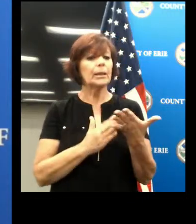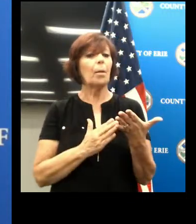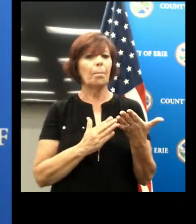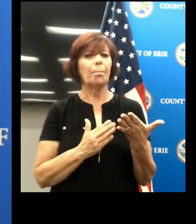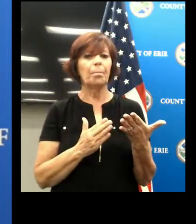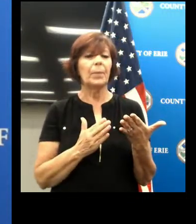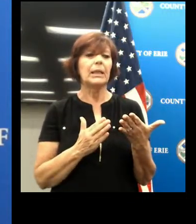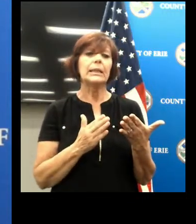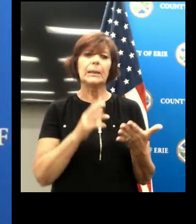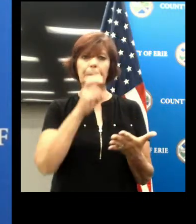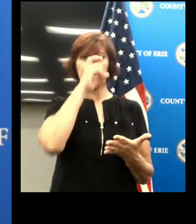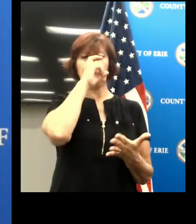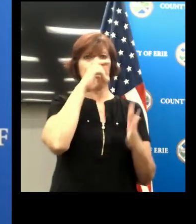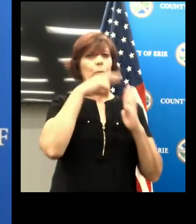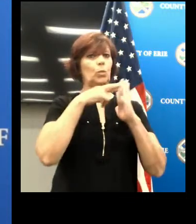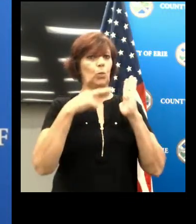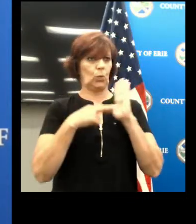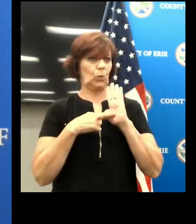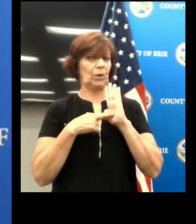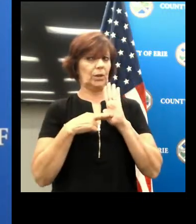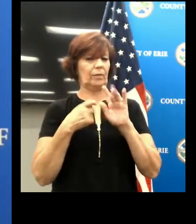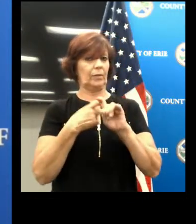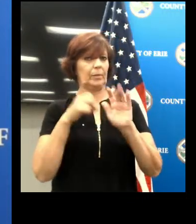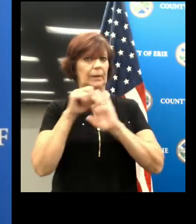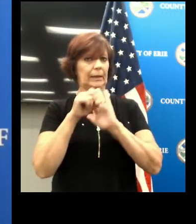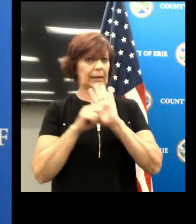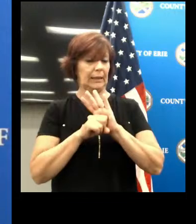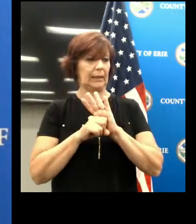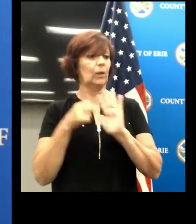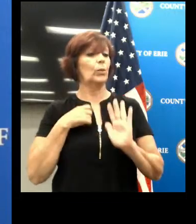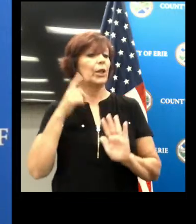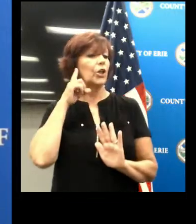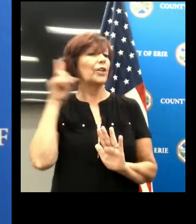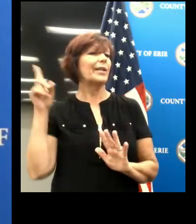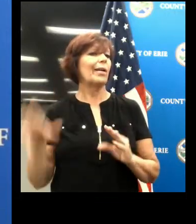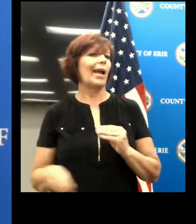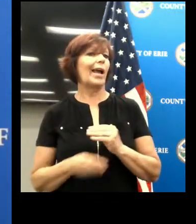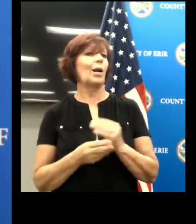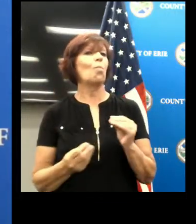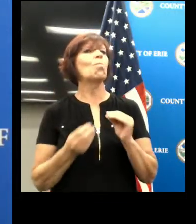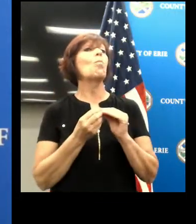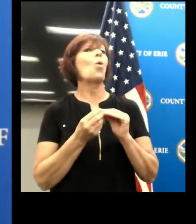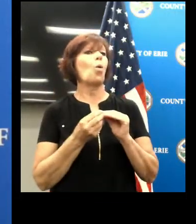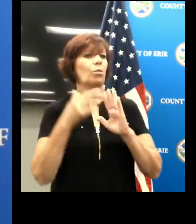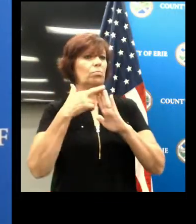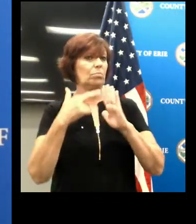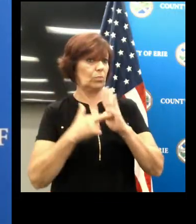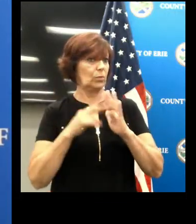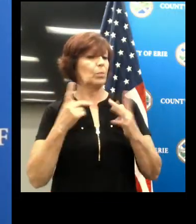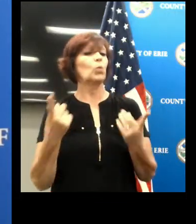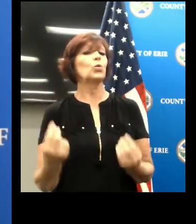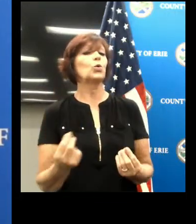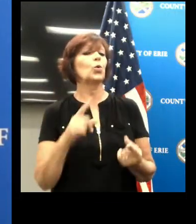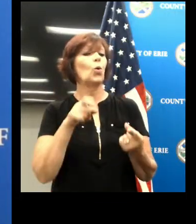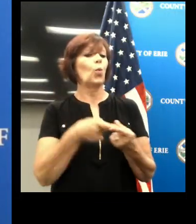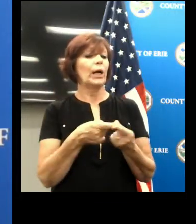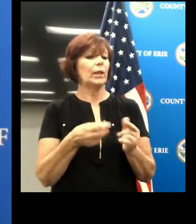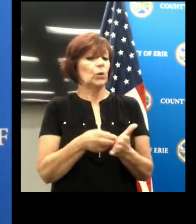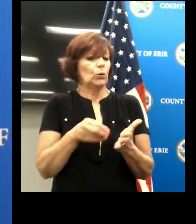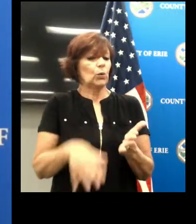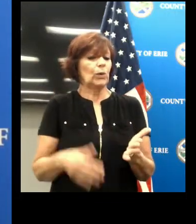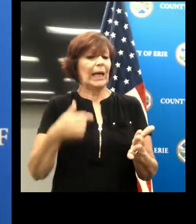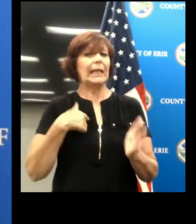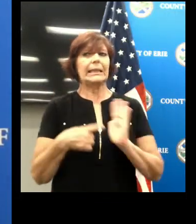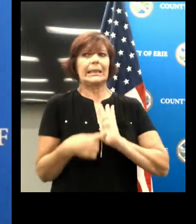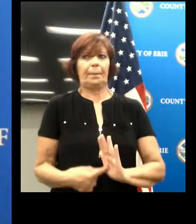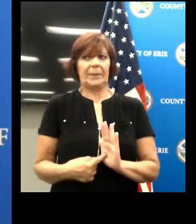tight guidelines that the state has issued, and we've heard they're going to issue some additional guidelines of what to do when a student has symptoms and they